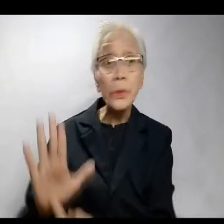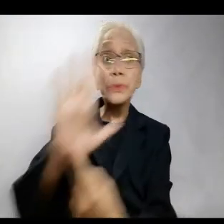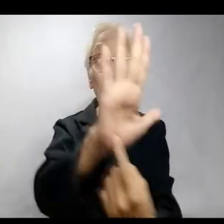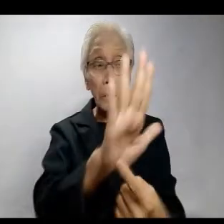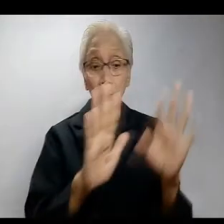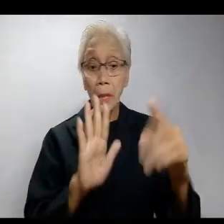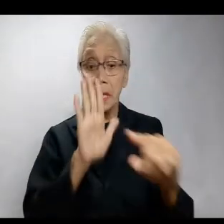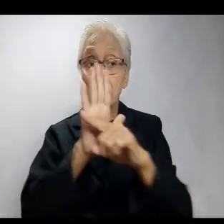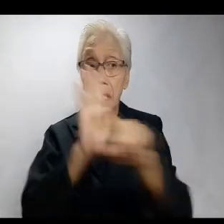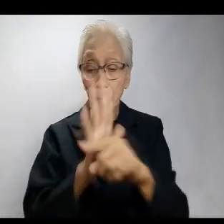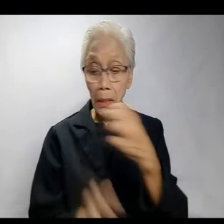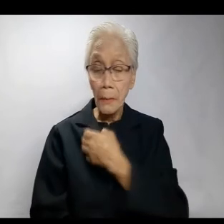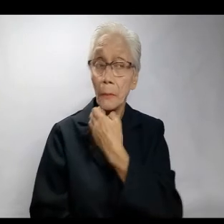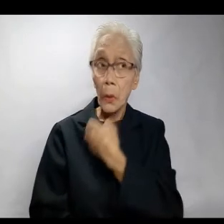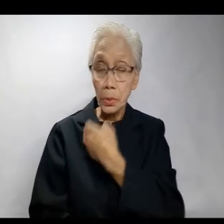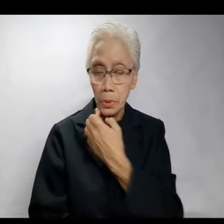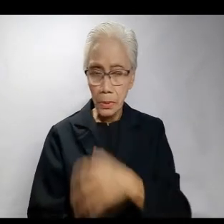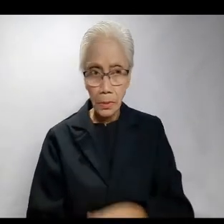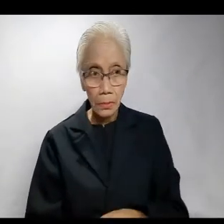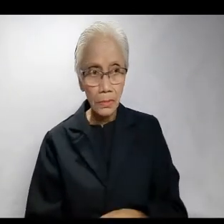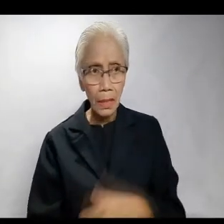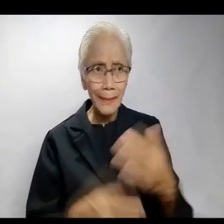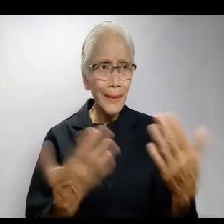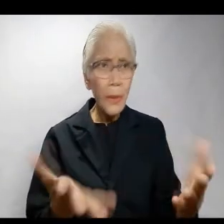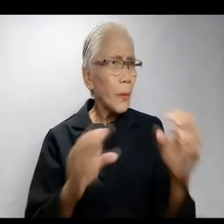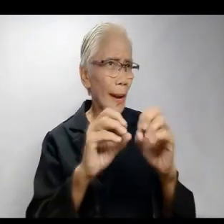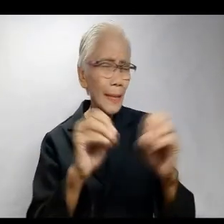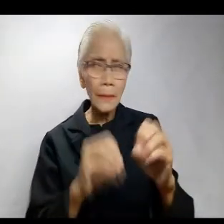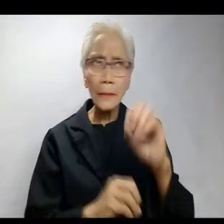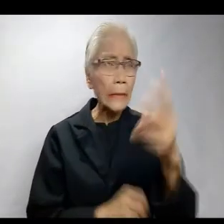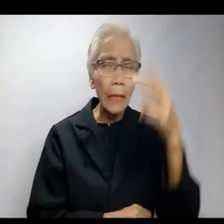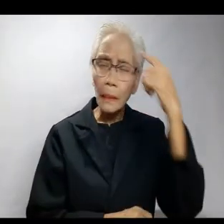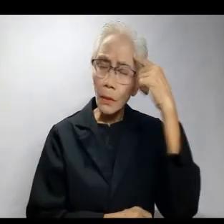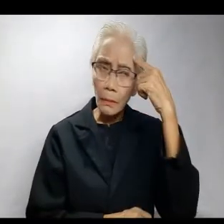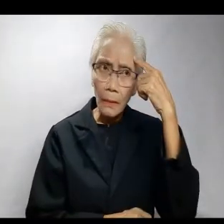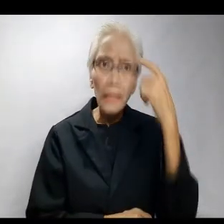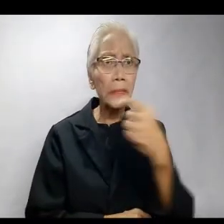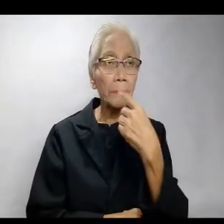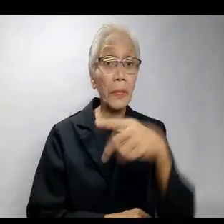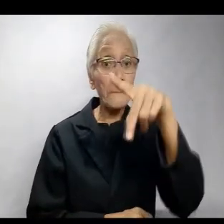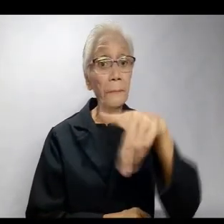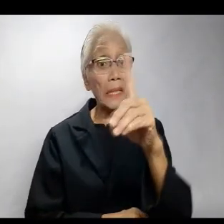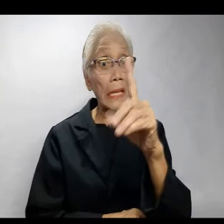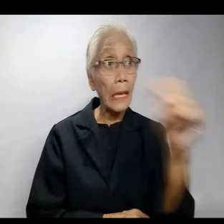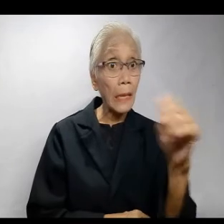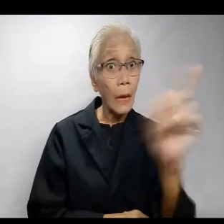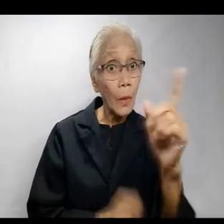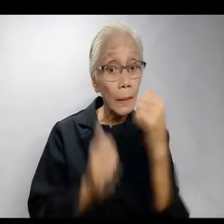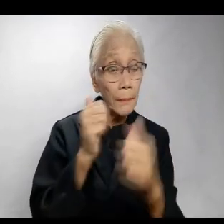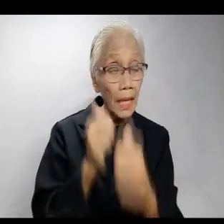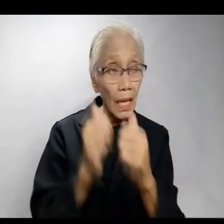nahihiyang ipagnalandakan ang negative emotions niya. He does not have second thoughts about